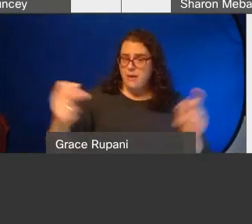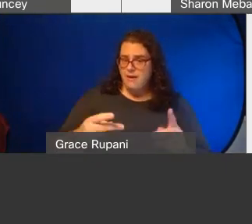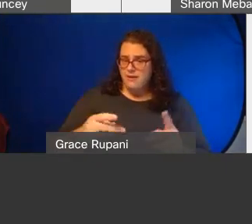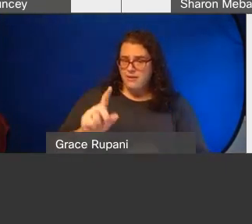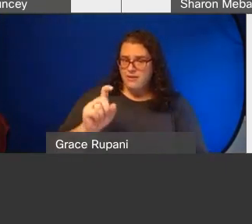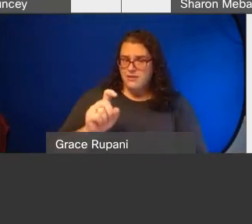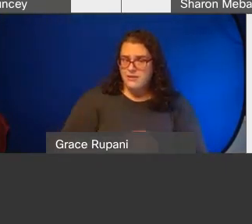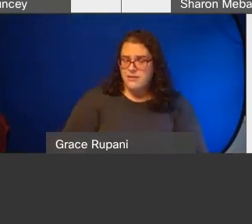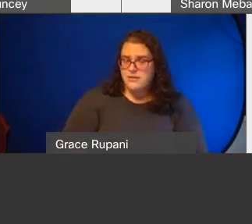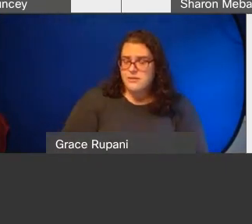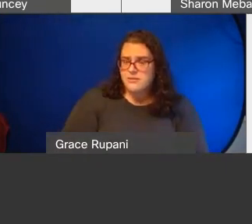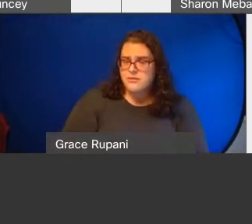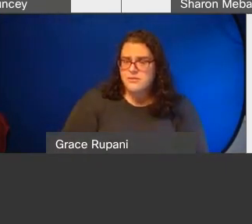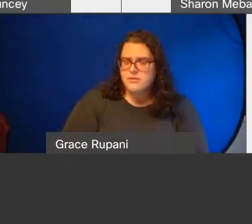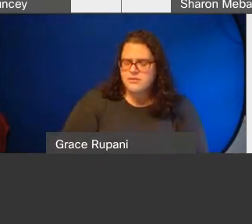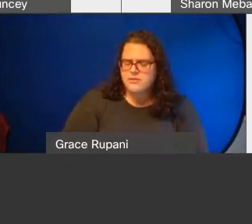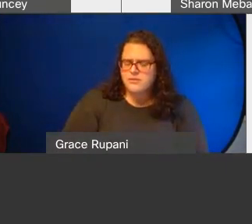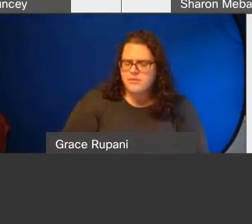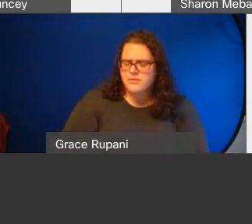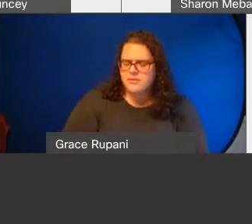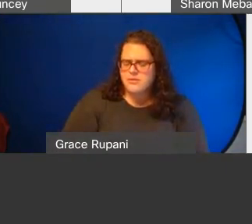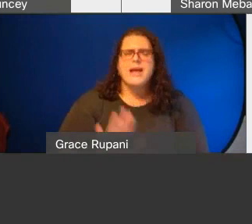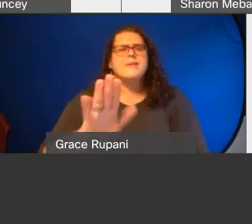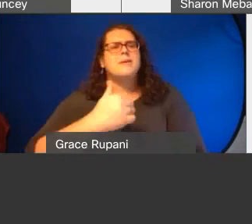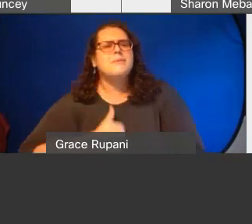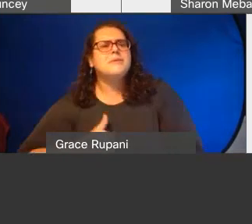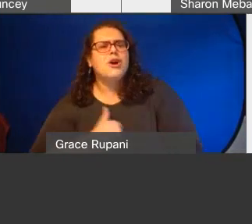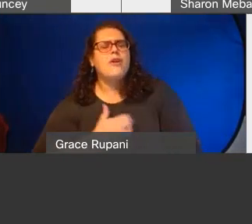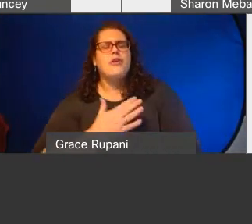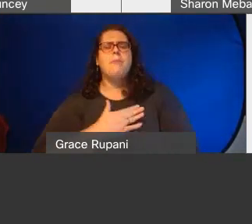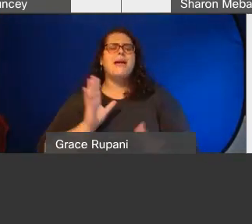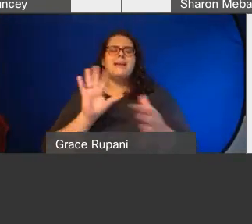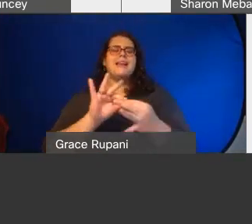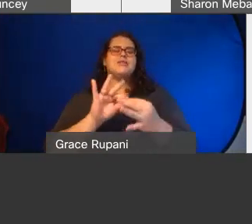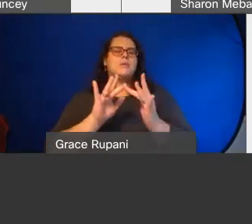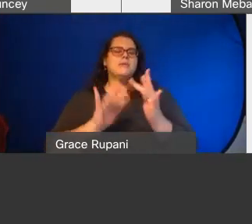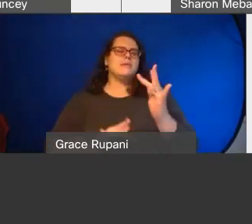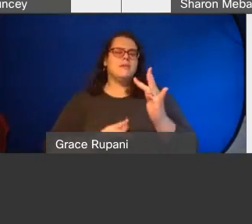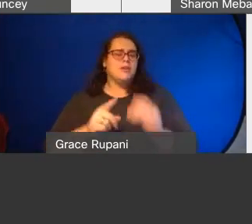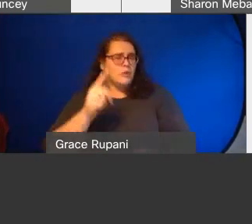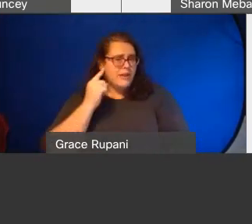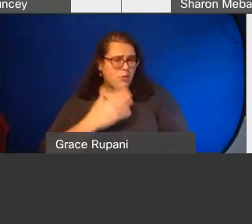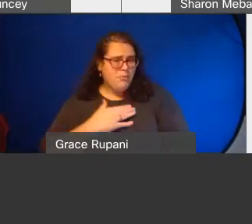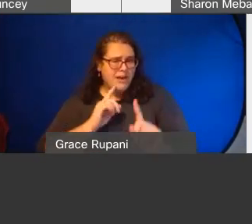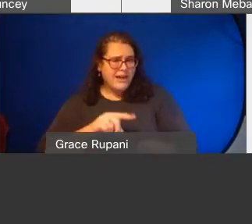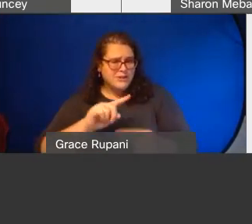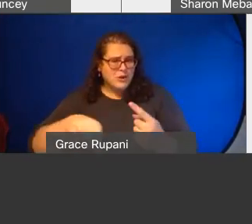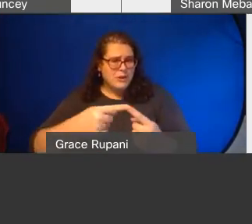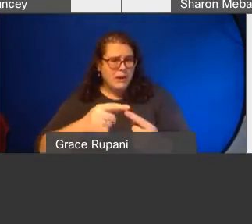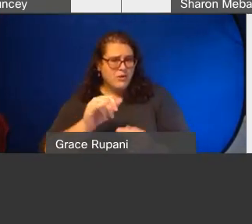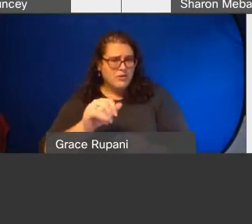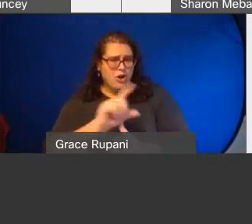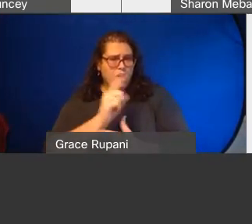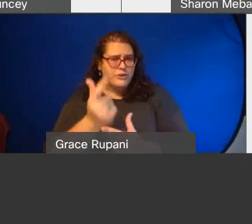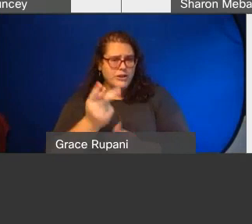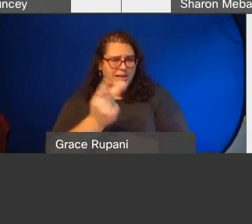Sorry if my connection was fading. I went into the office. Did you guys hear my answer on the alternate care